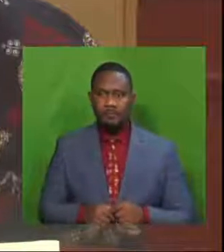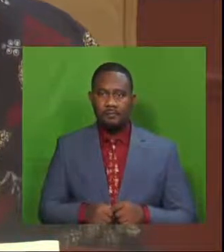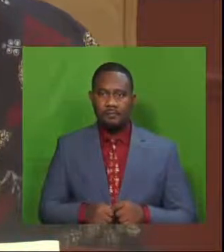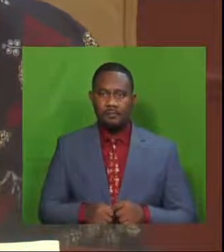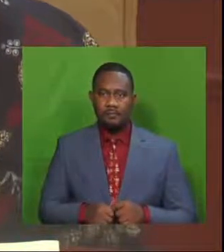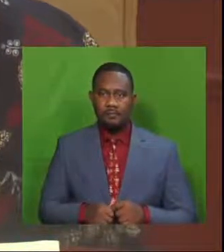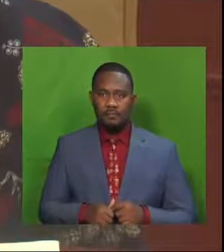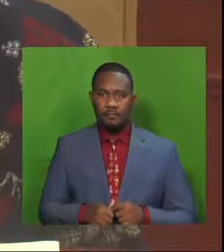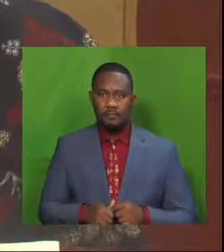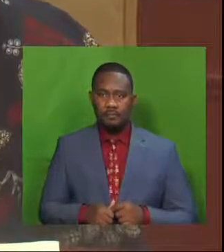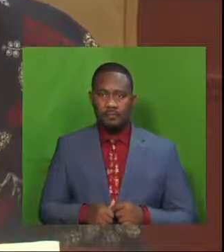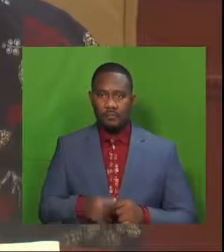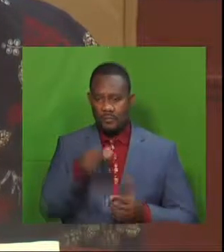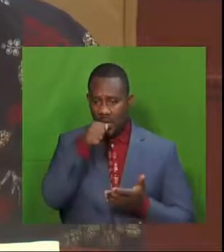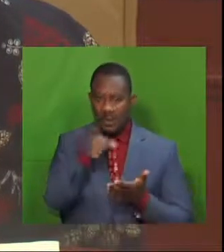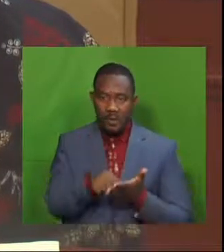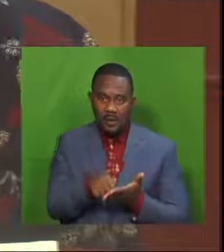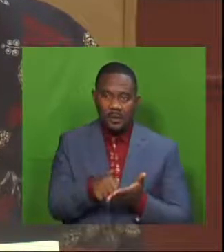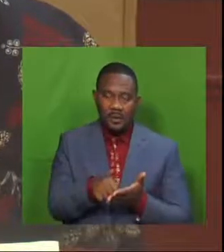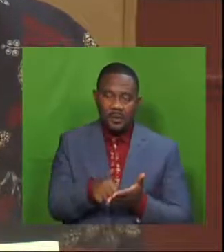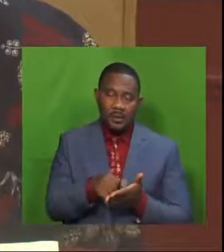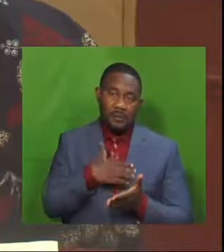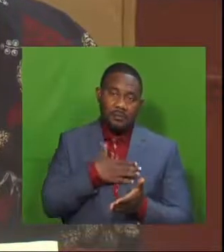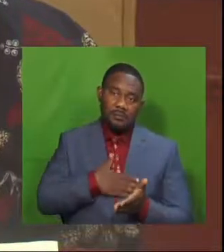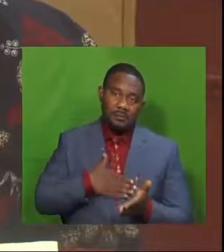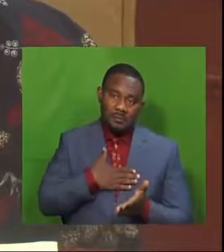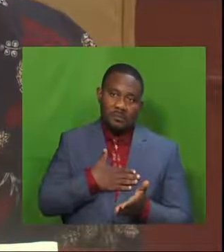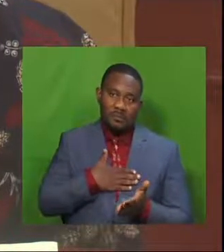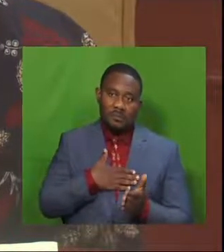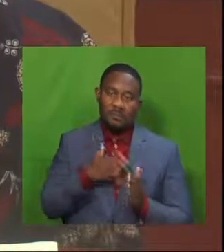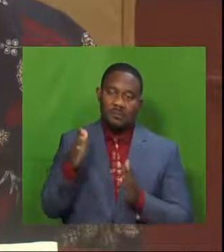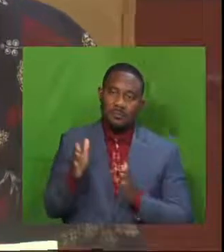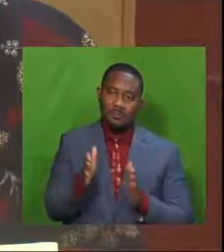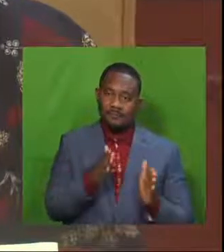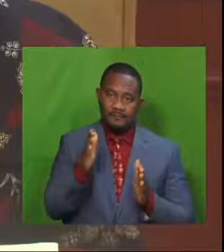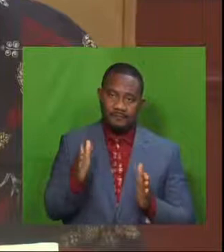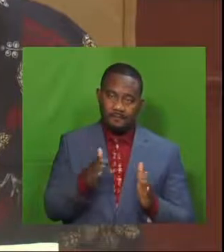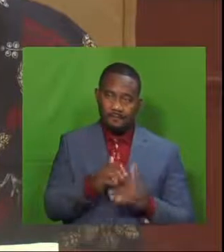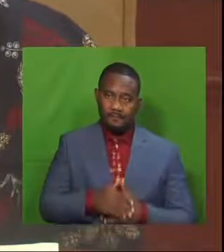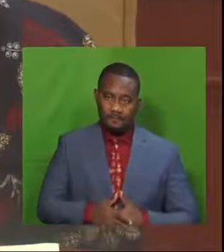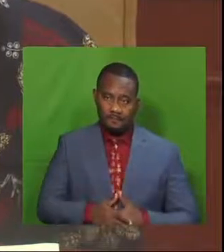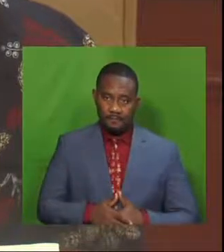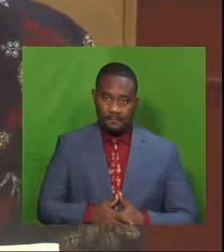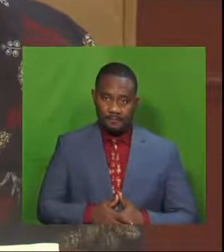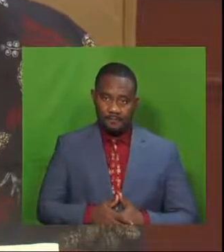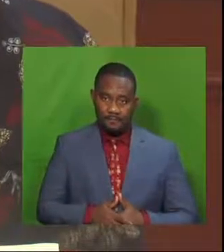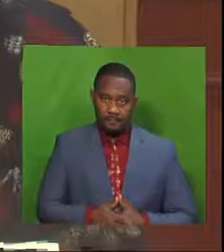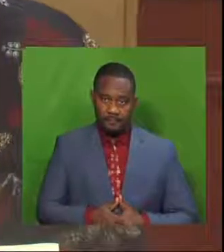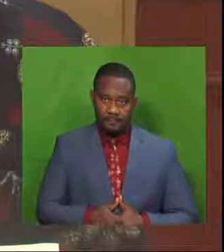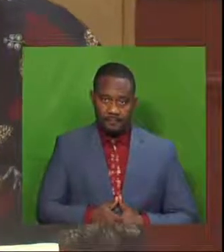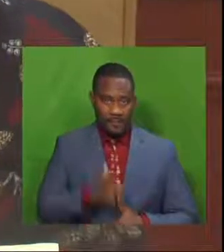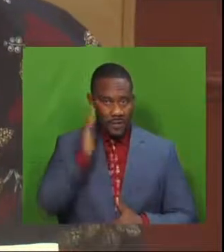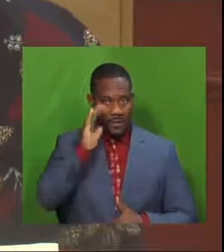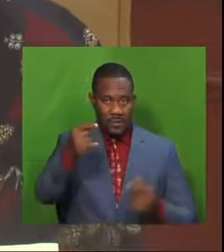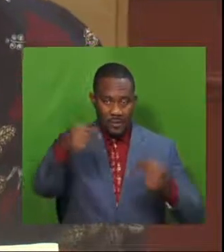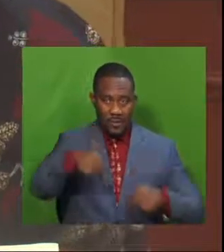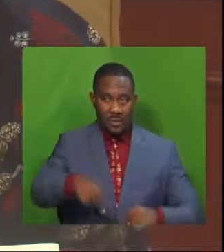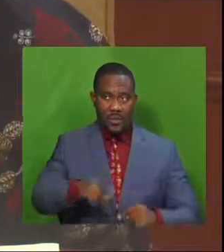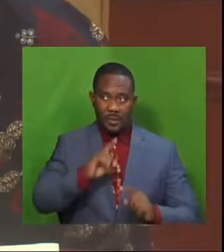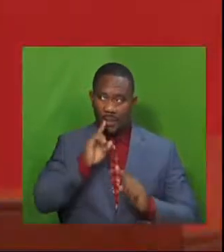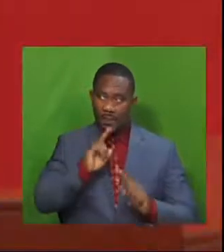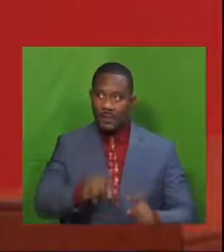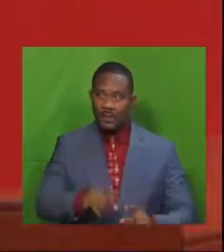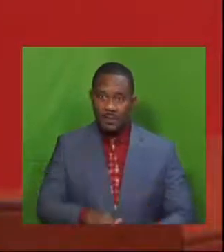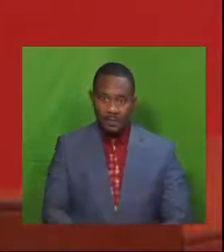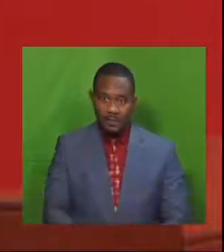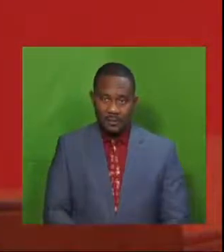come with a letter that please, let's schedule with, reschedule the time. He will surely come and answer that question. So